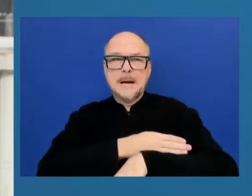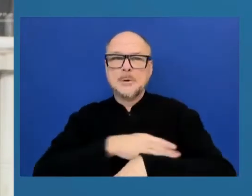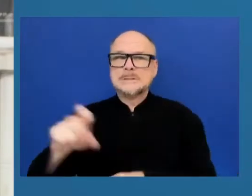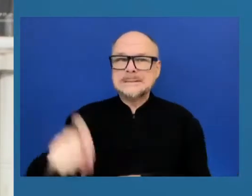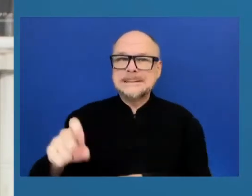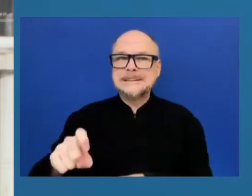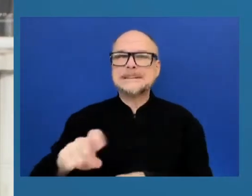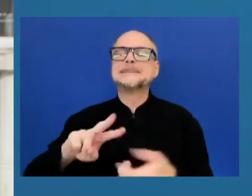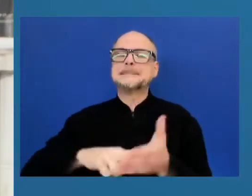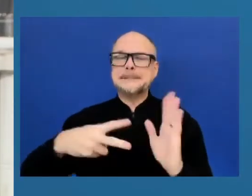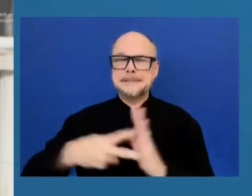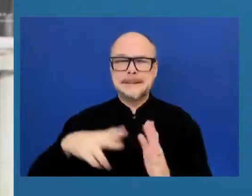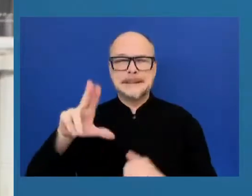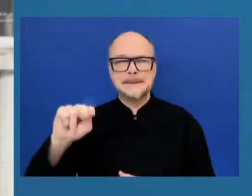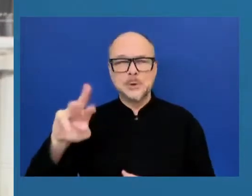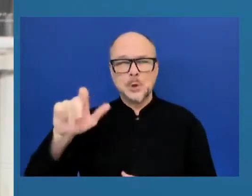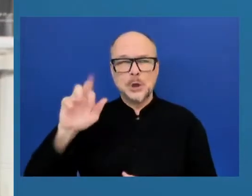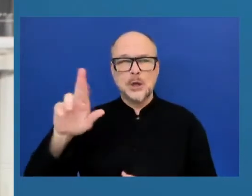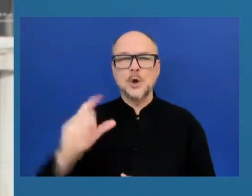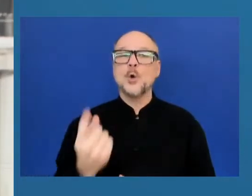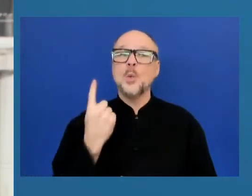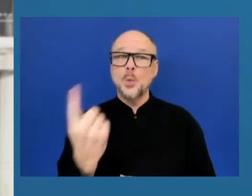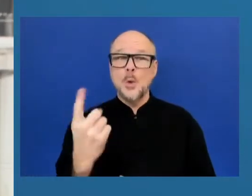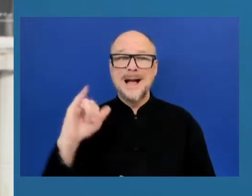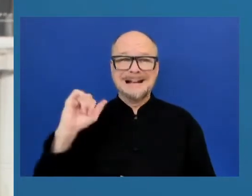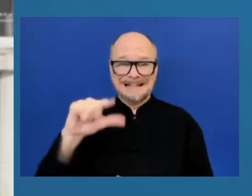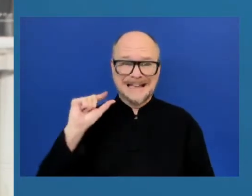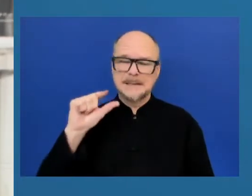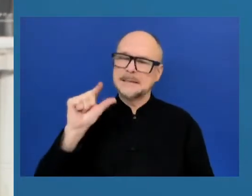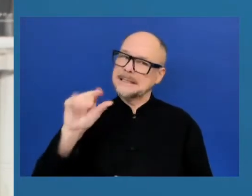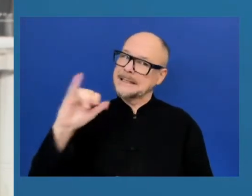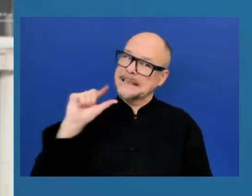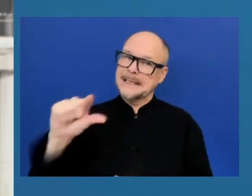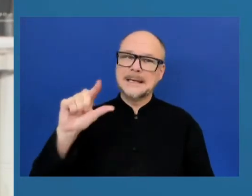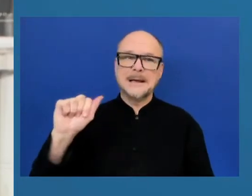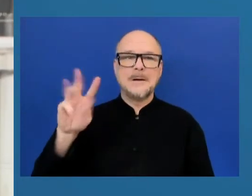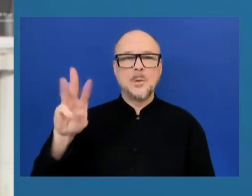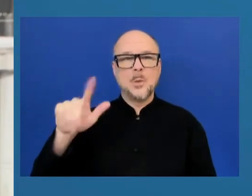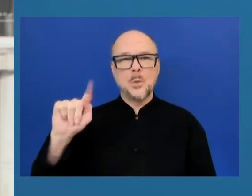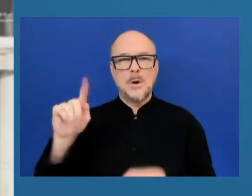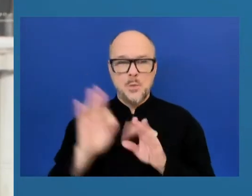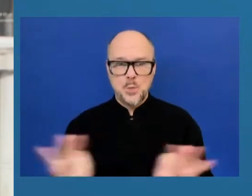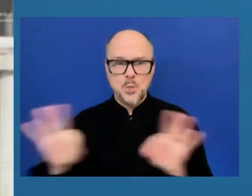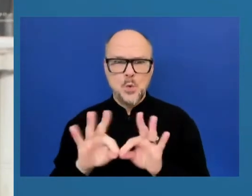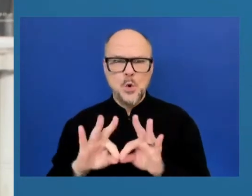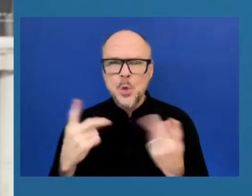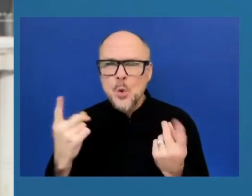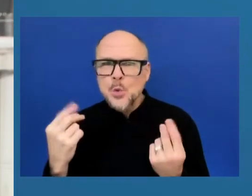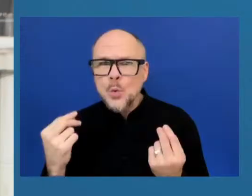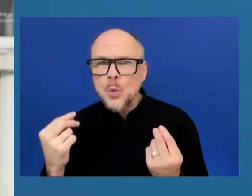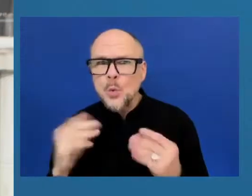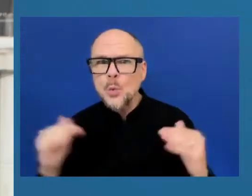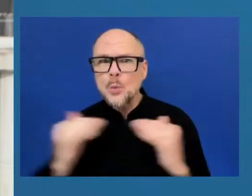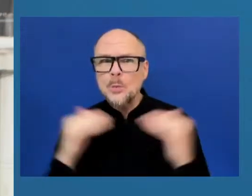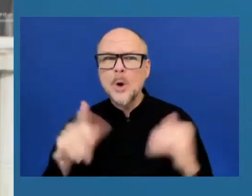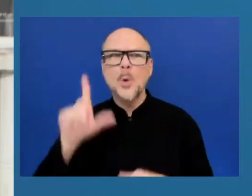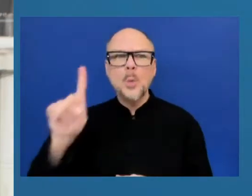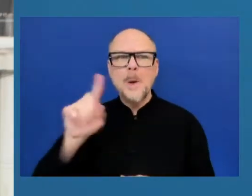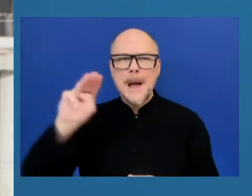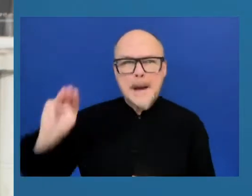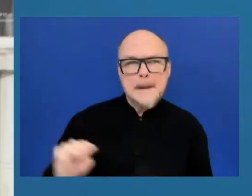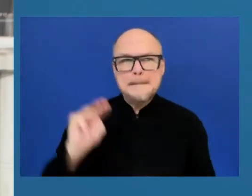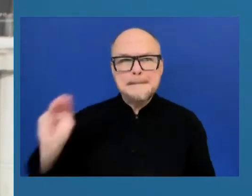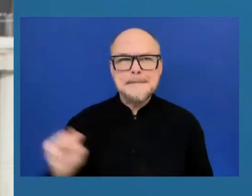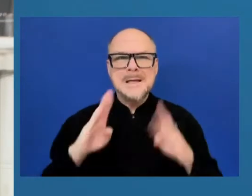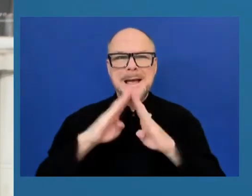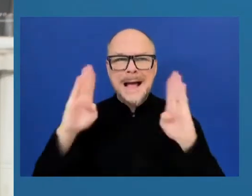gigawatt. 1 gigawatt of nuclear. What does that do? It powers 1 million homes without adding any